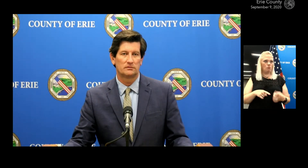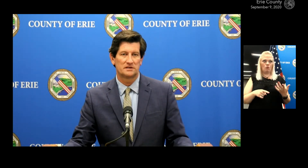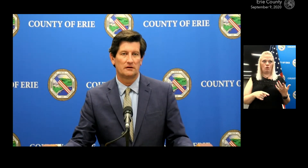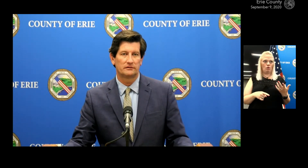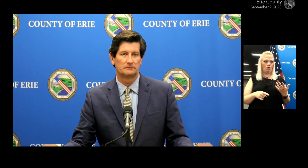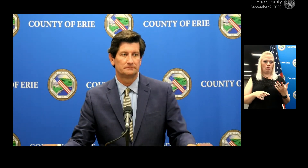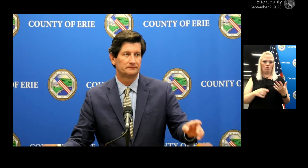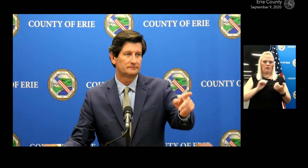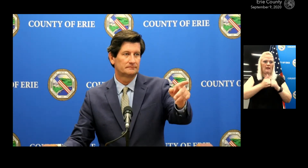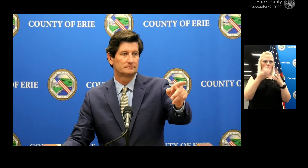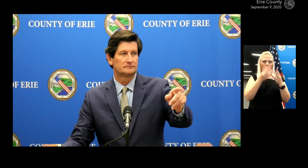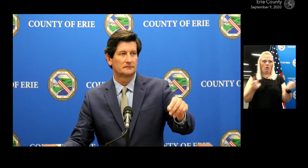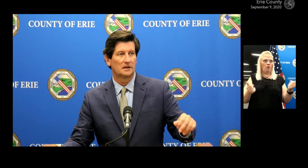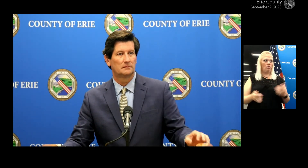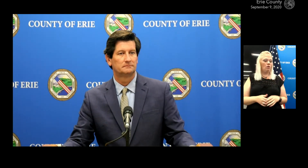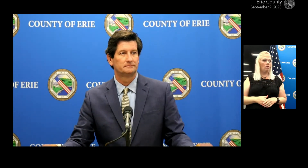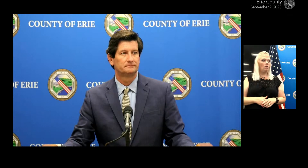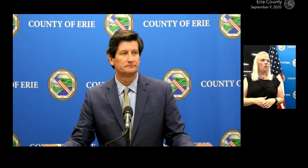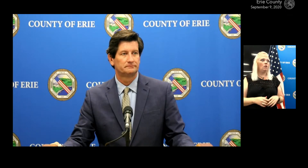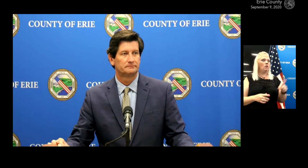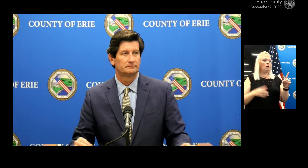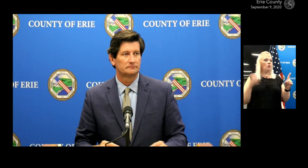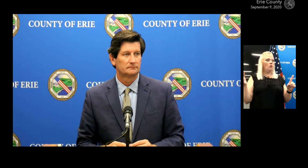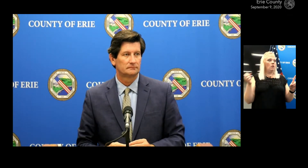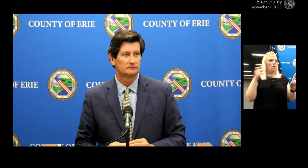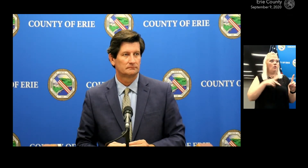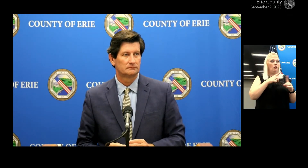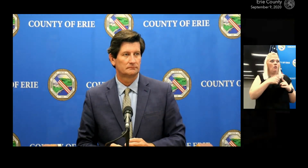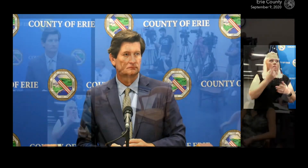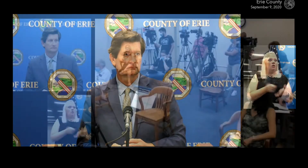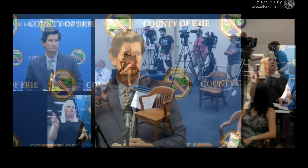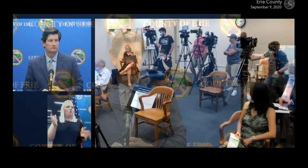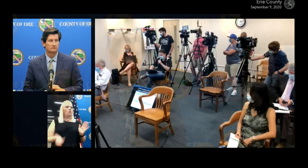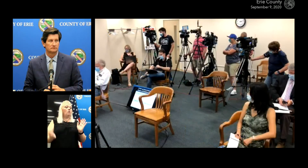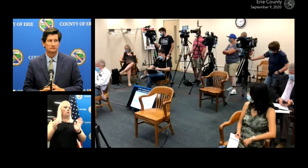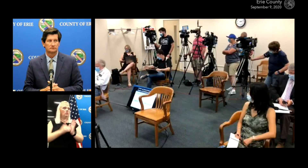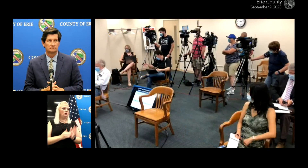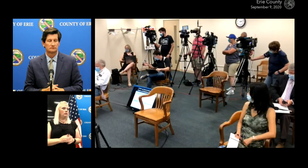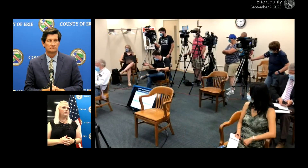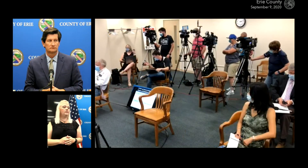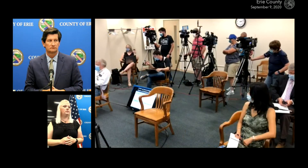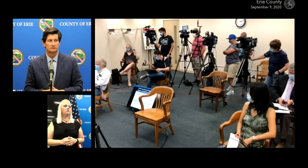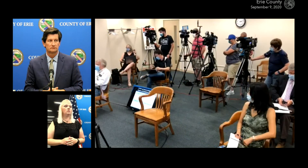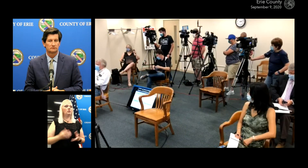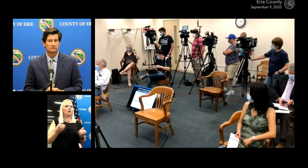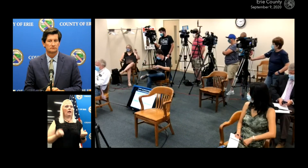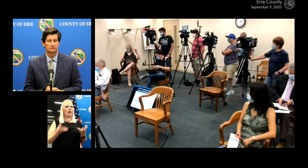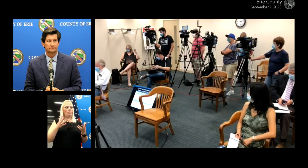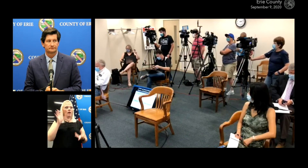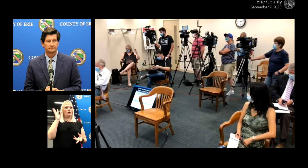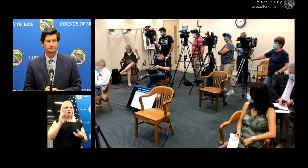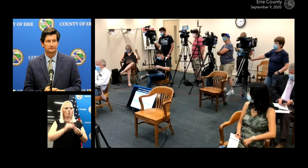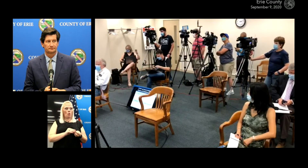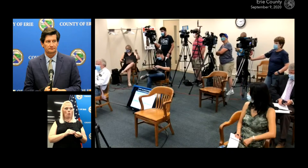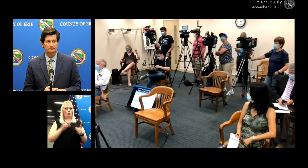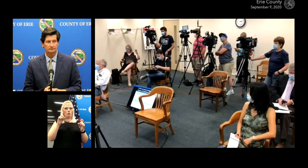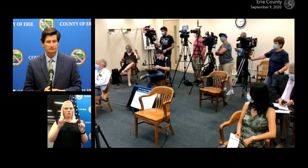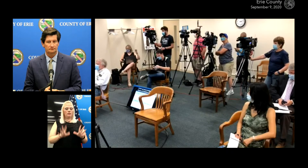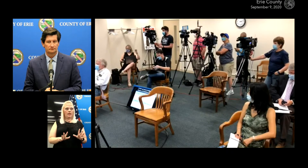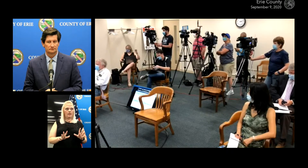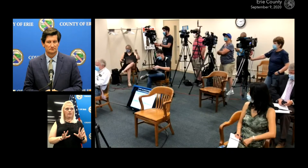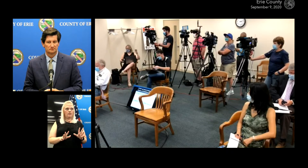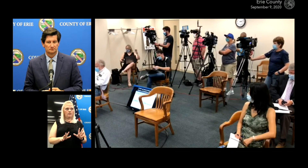going to be resolved. Going back to last week again, how many total tests